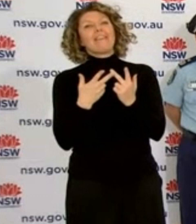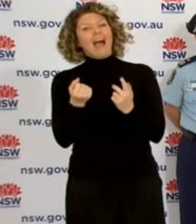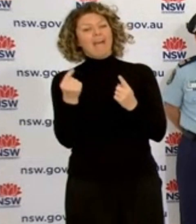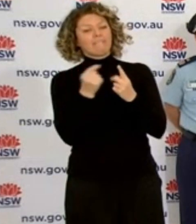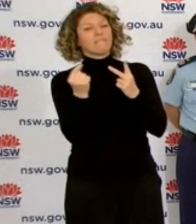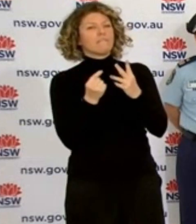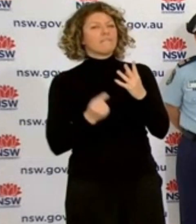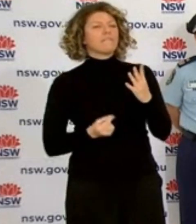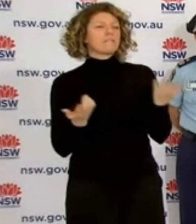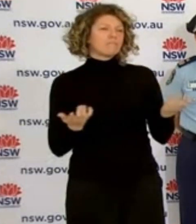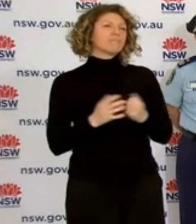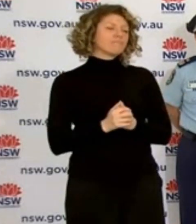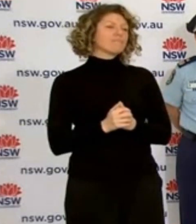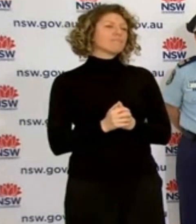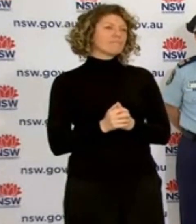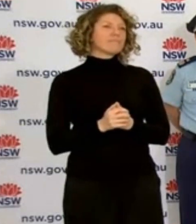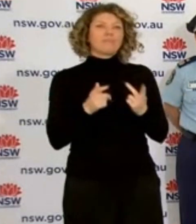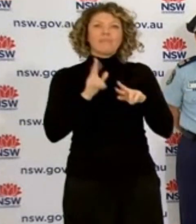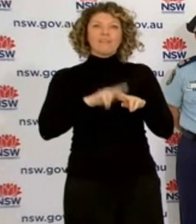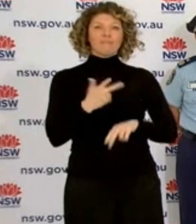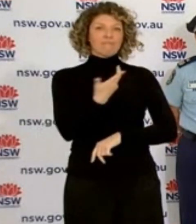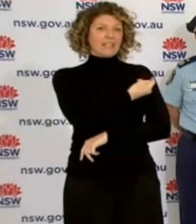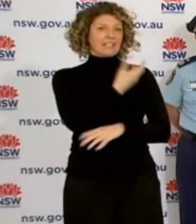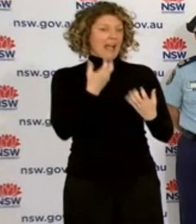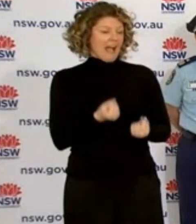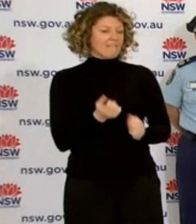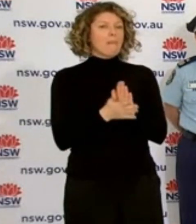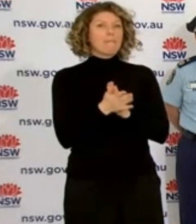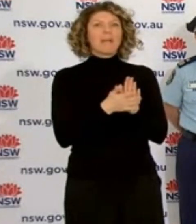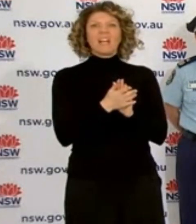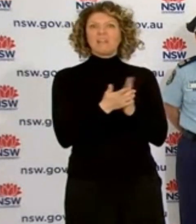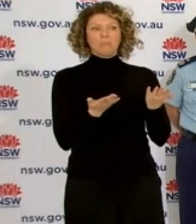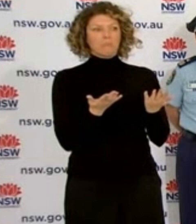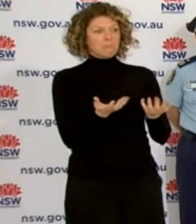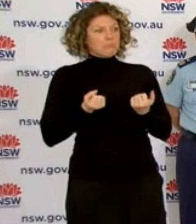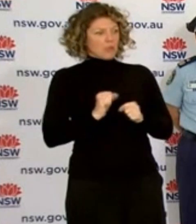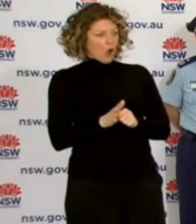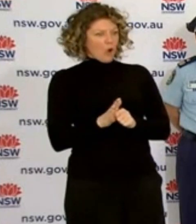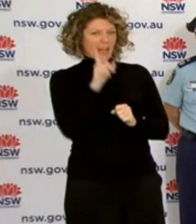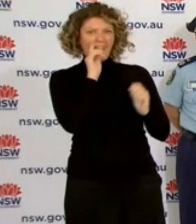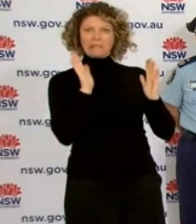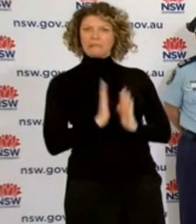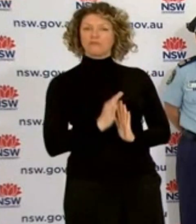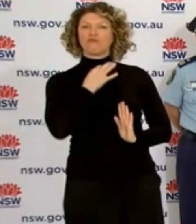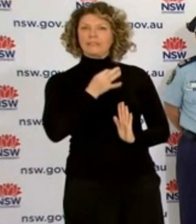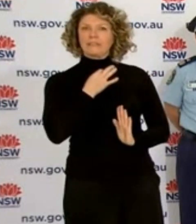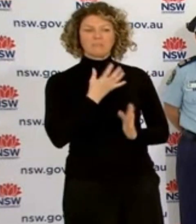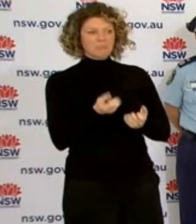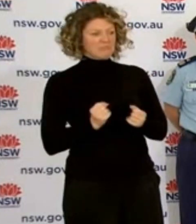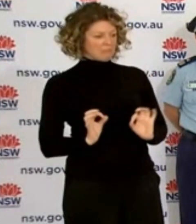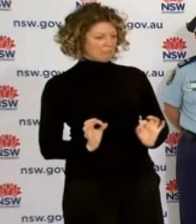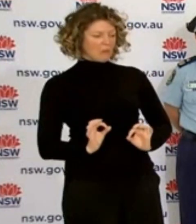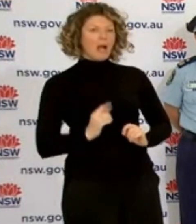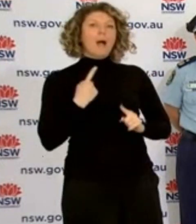vaccinated, there is less chance that they get the disease, particularly if they've had the 2 doses, and therefore